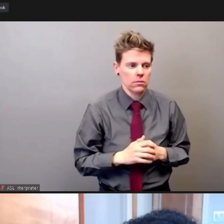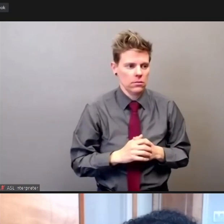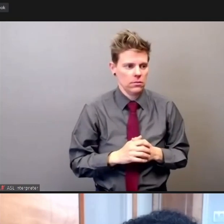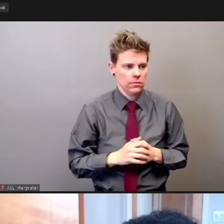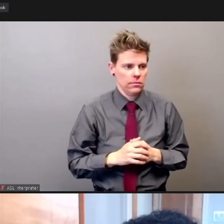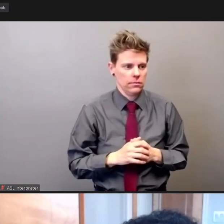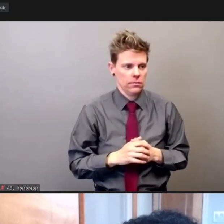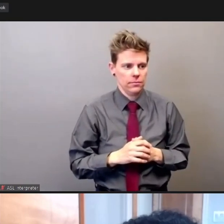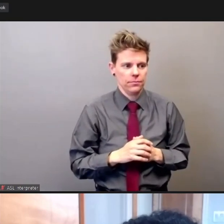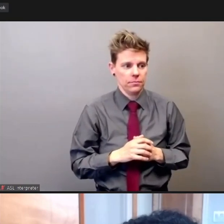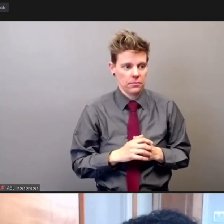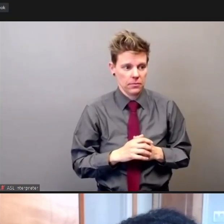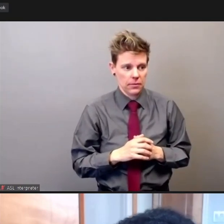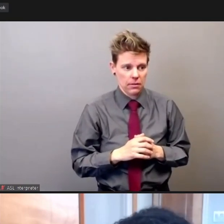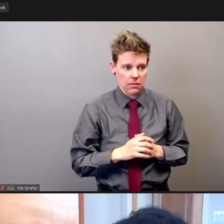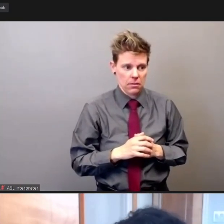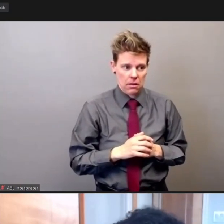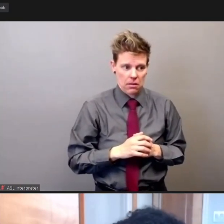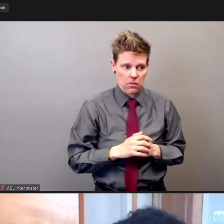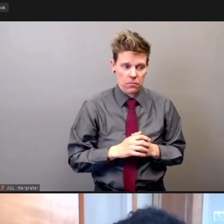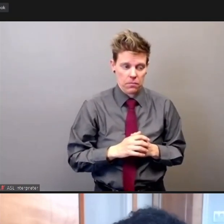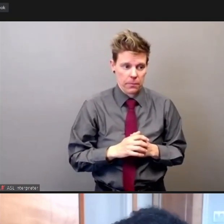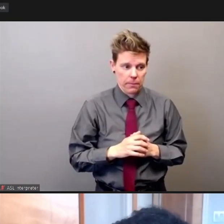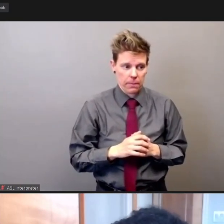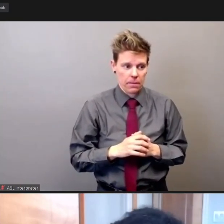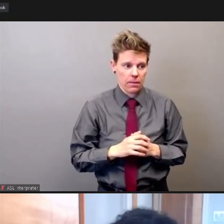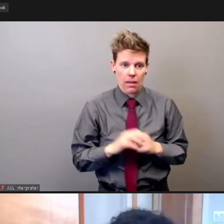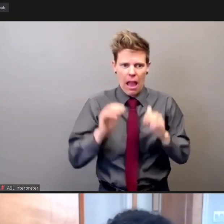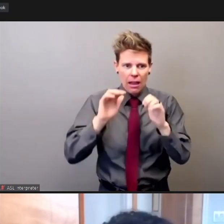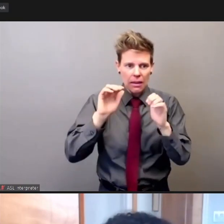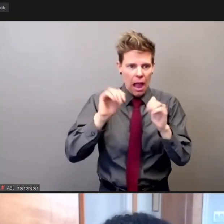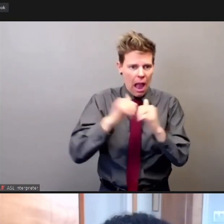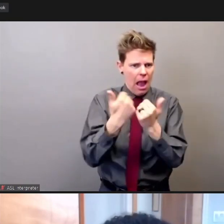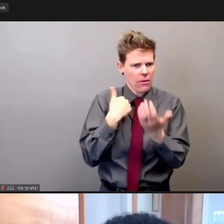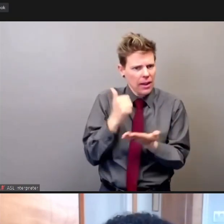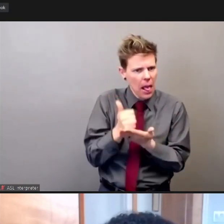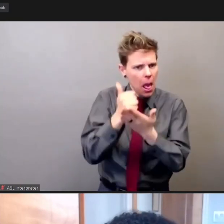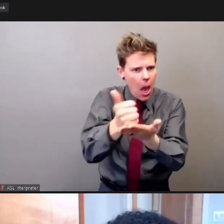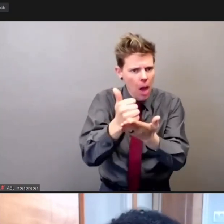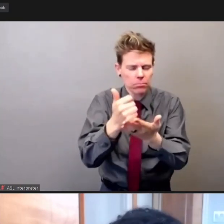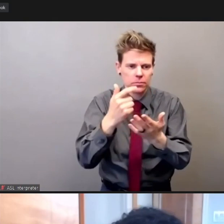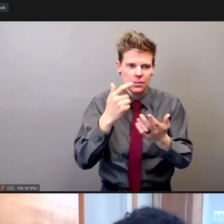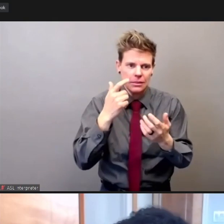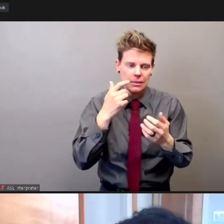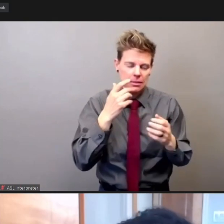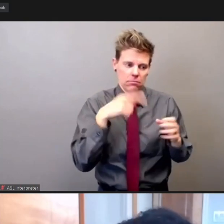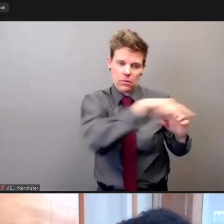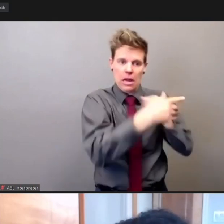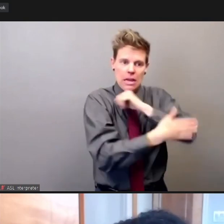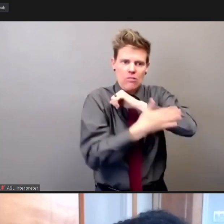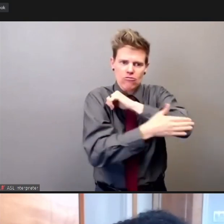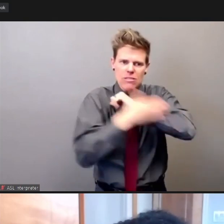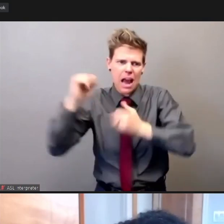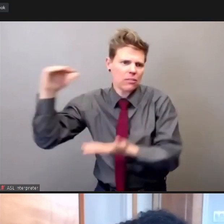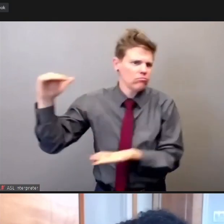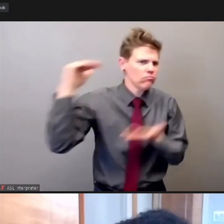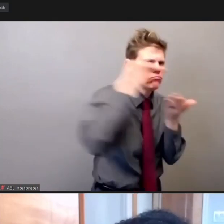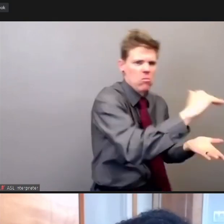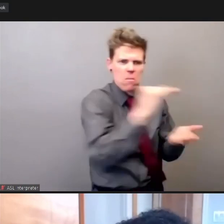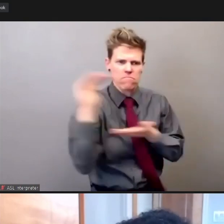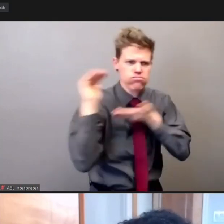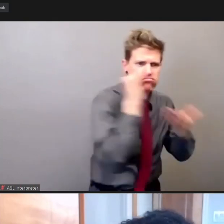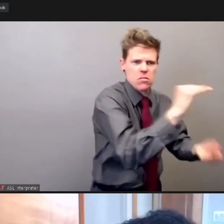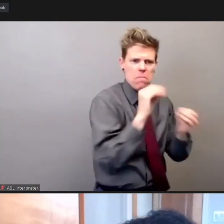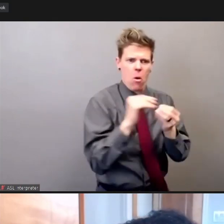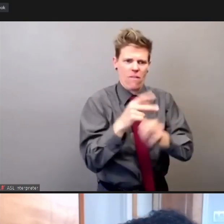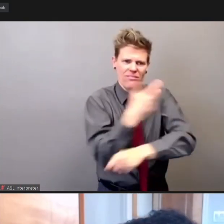ways we can speed this up so that we can host more community events and get more shots in arms? Thank you.